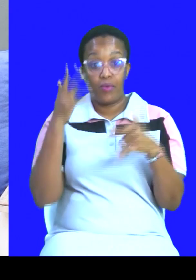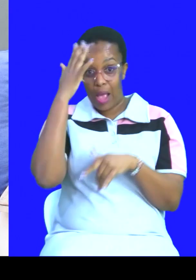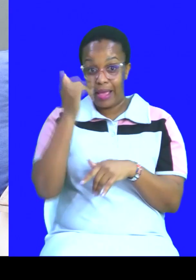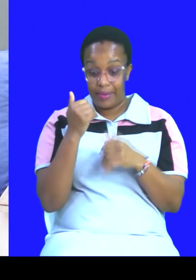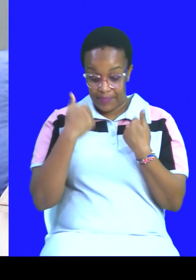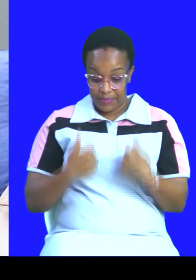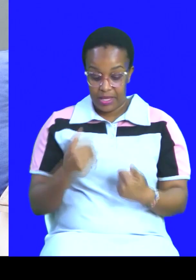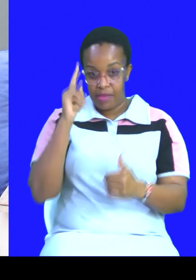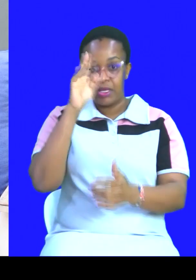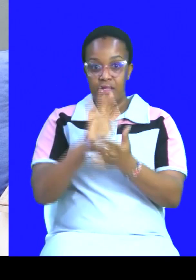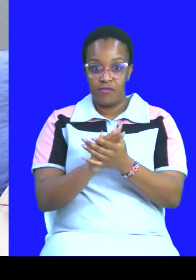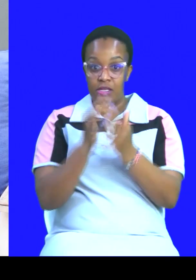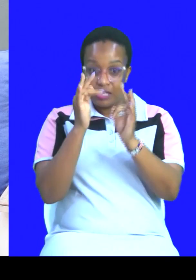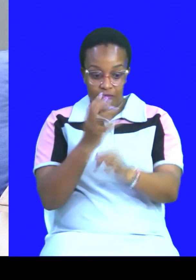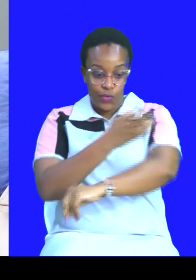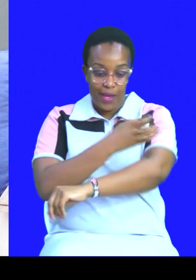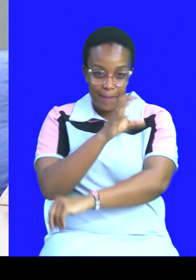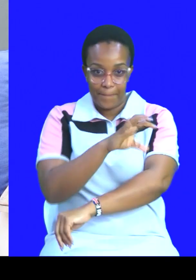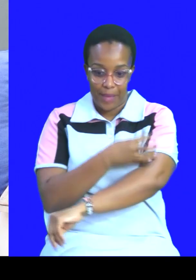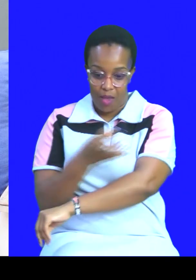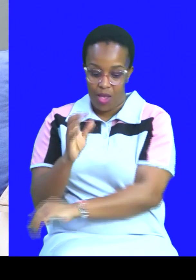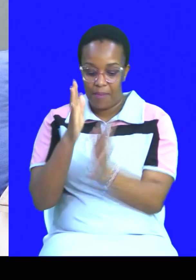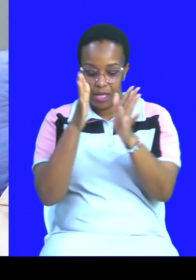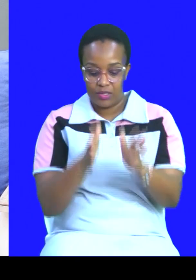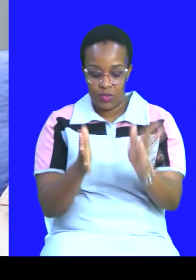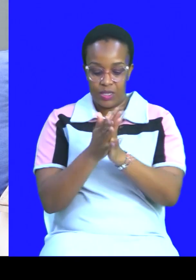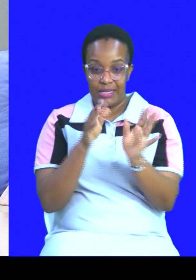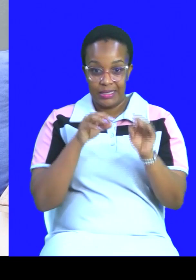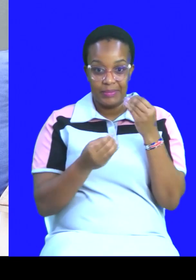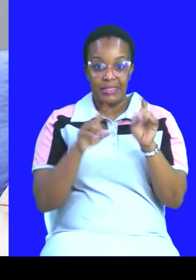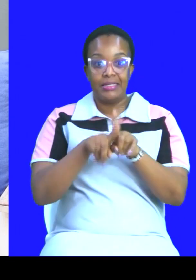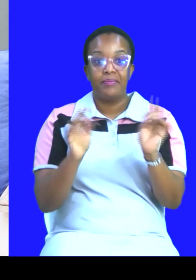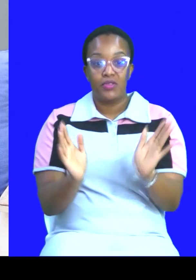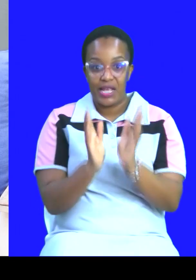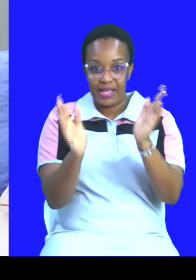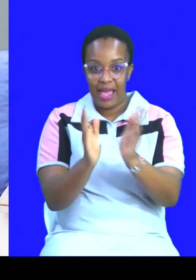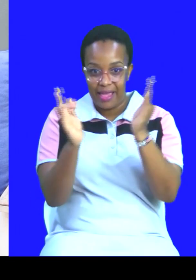if you empower a person with disabilities and encourage them also to help